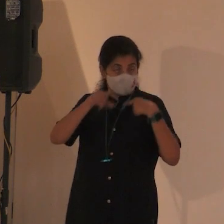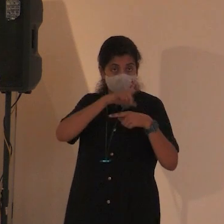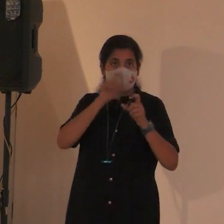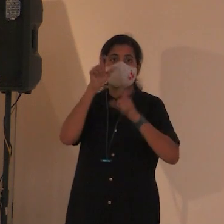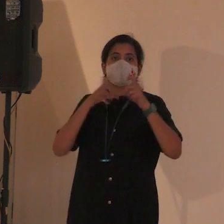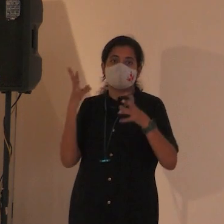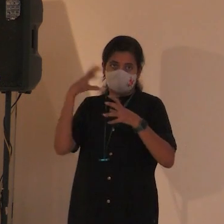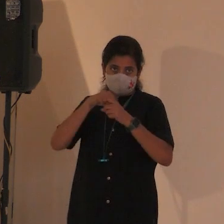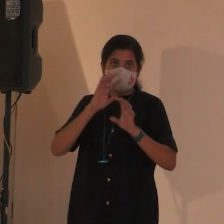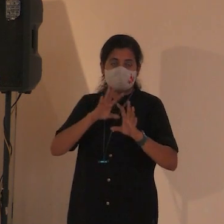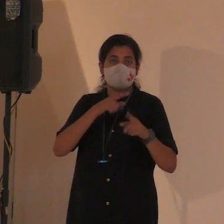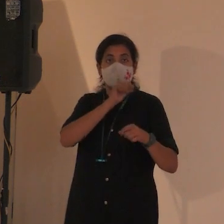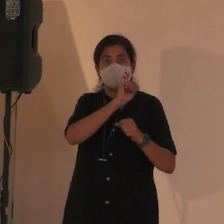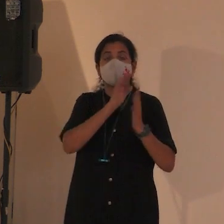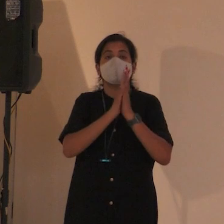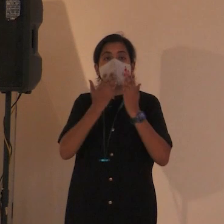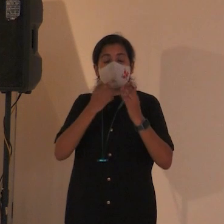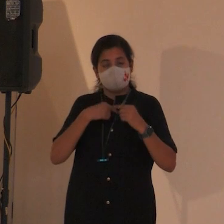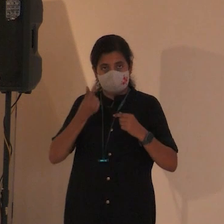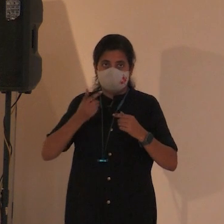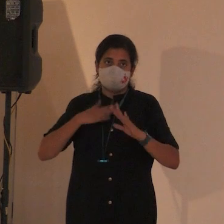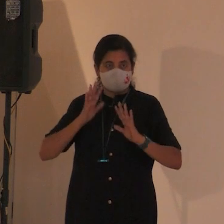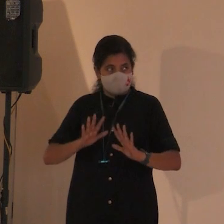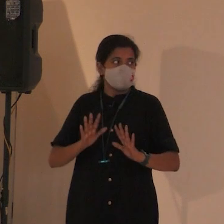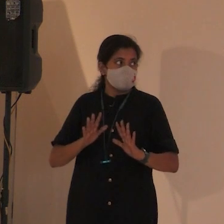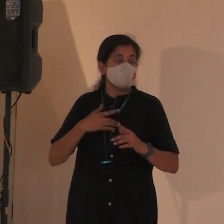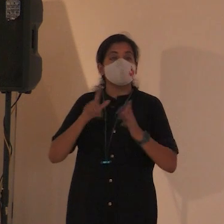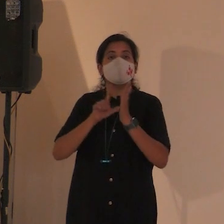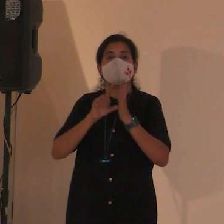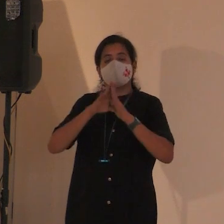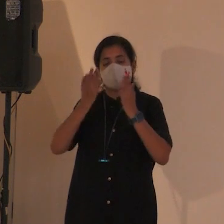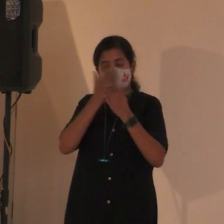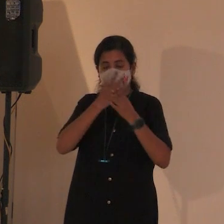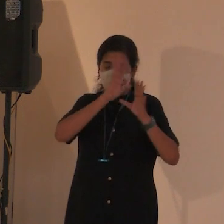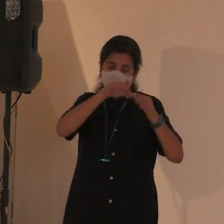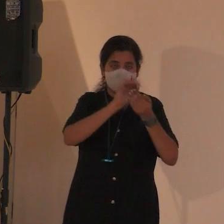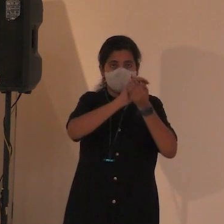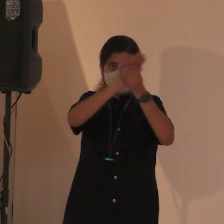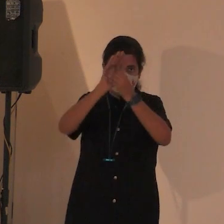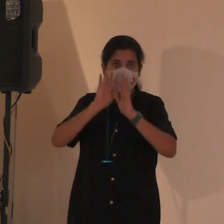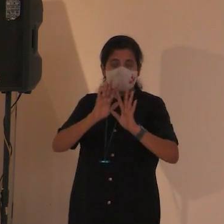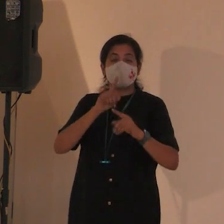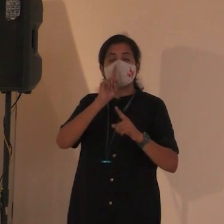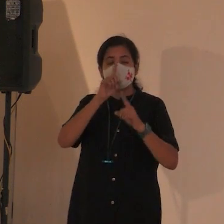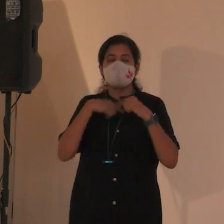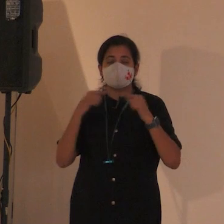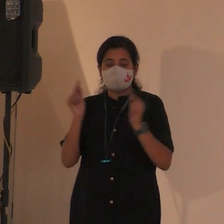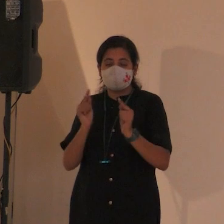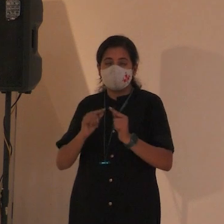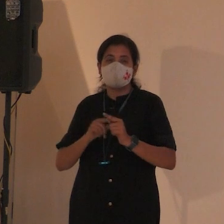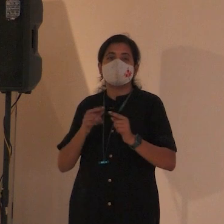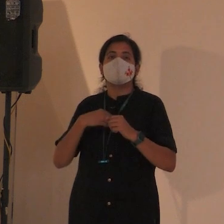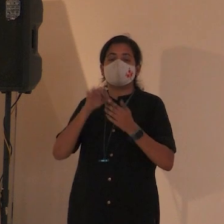have actually got their books. The books actually have gone into the library, but there are these small notes or the